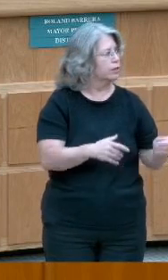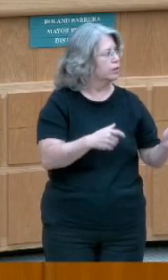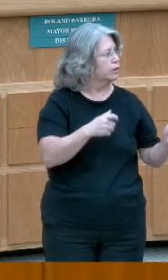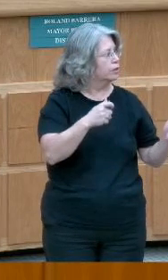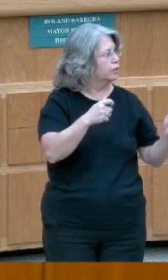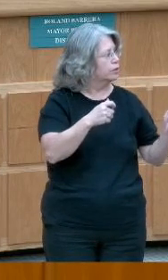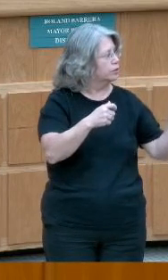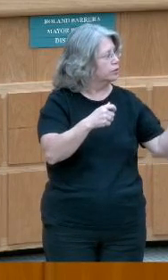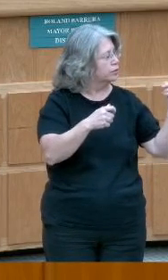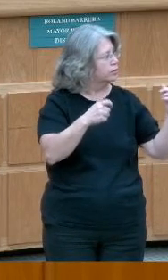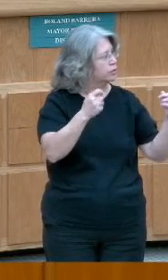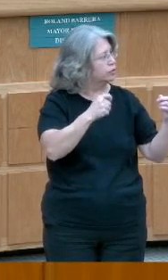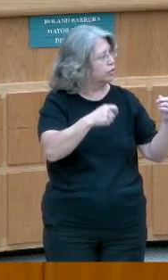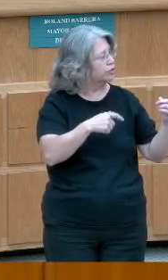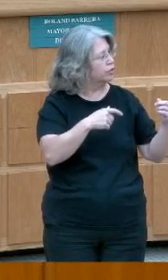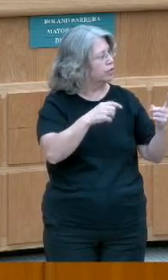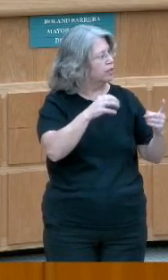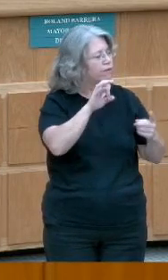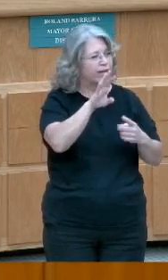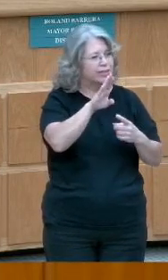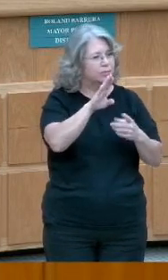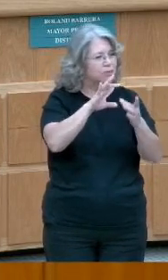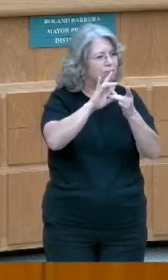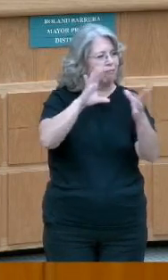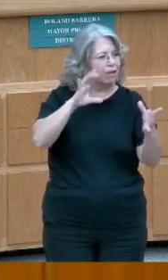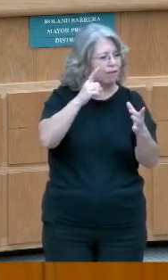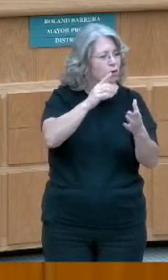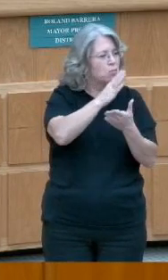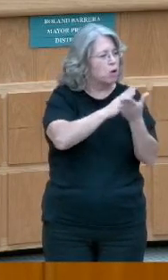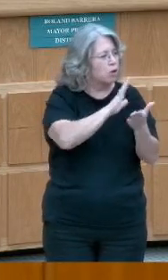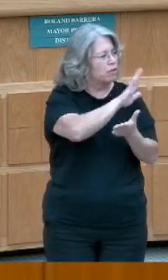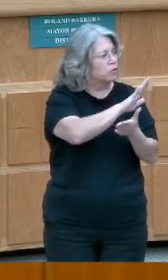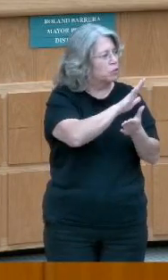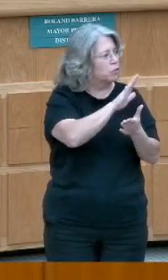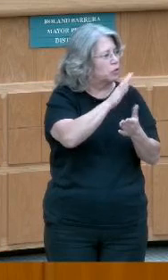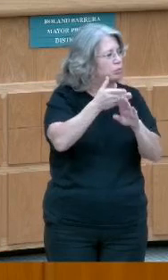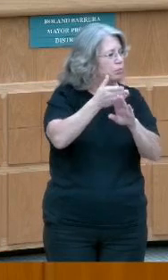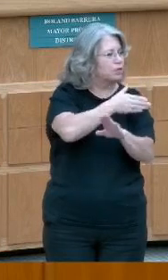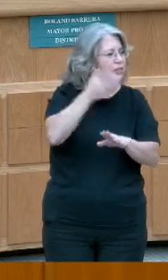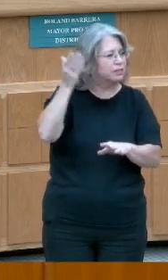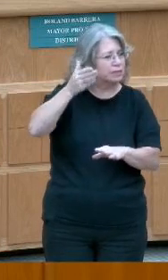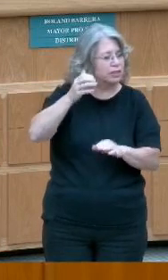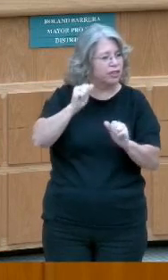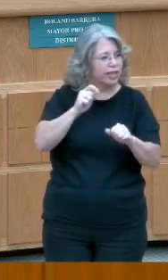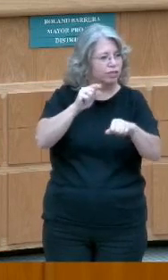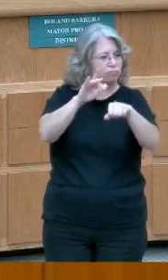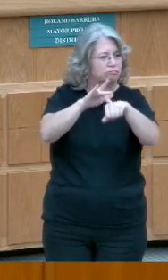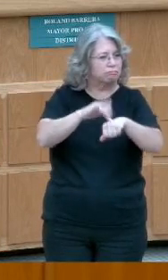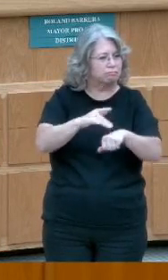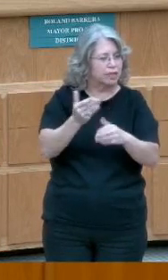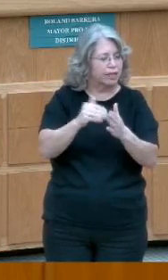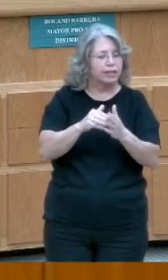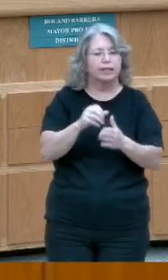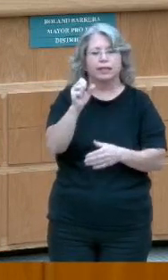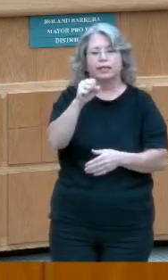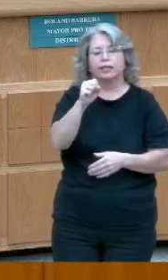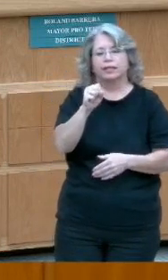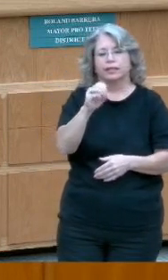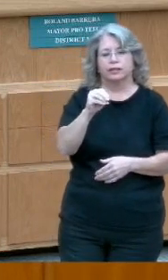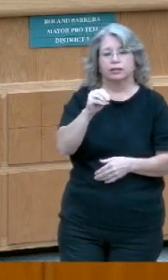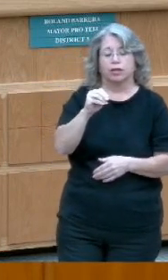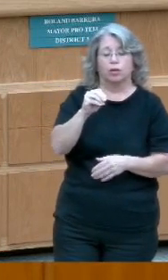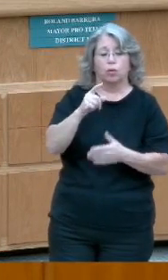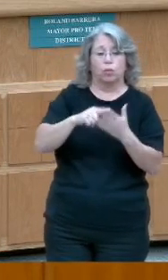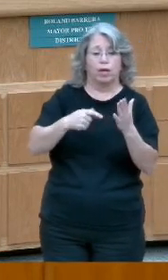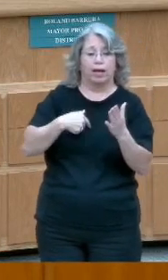So Facebook was out for a portion of yours. Okay. Can you just kind of hit the high Sure. points? Some people are commenting. Yeah. So the high points of